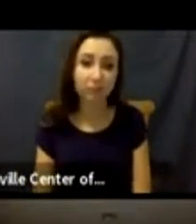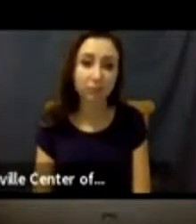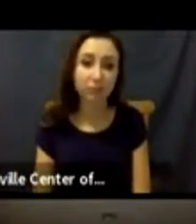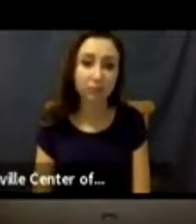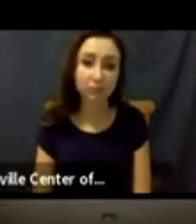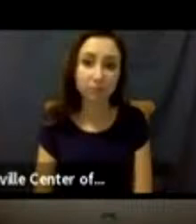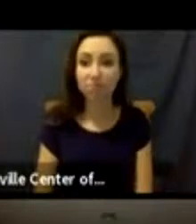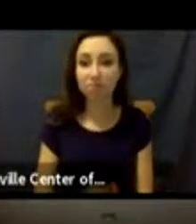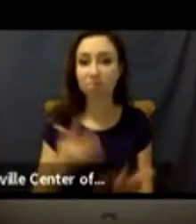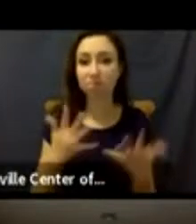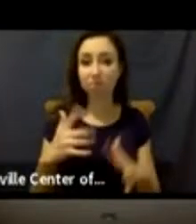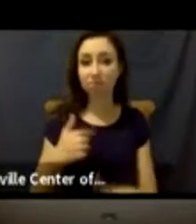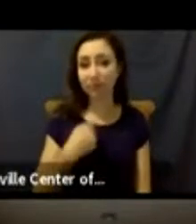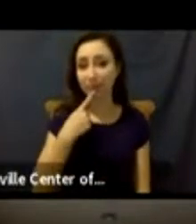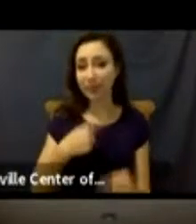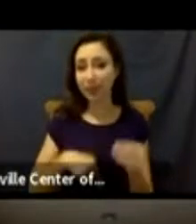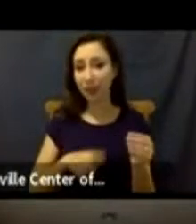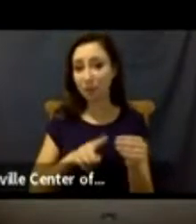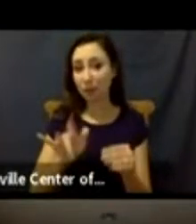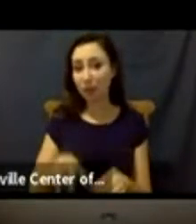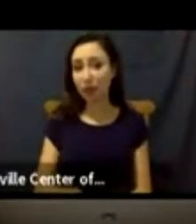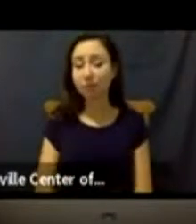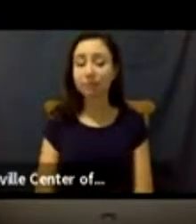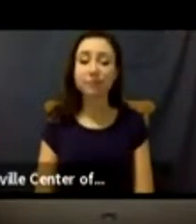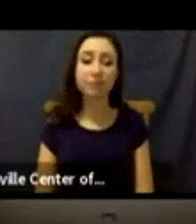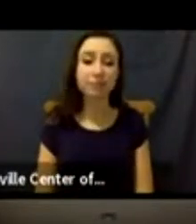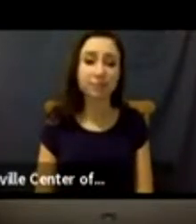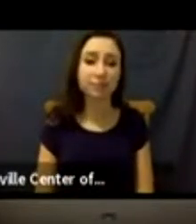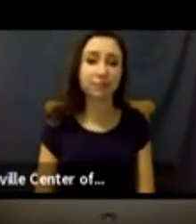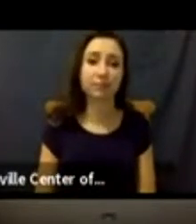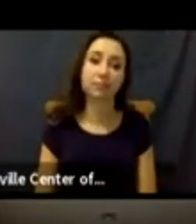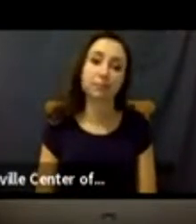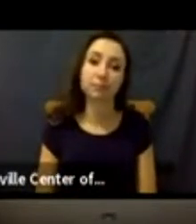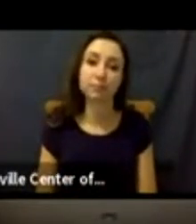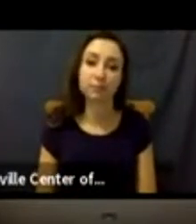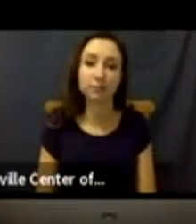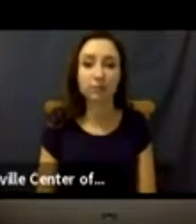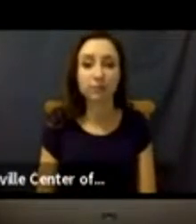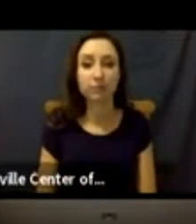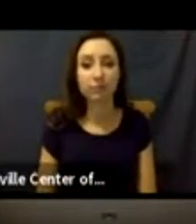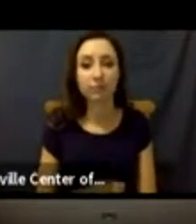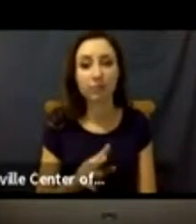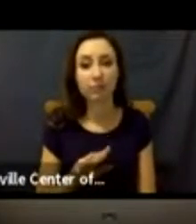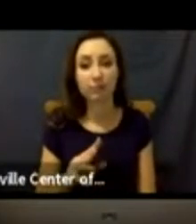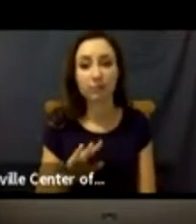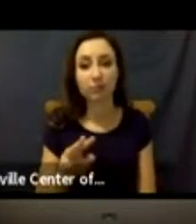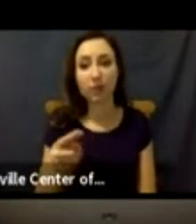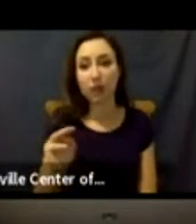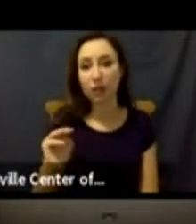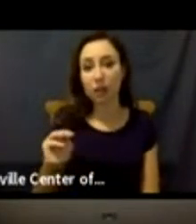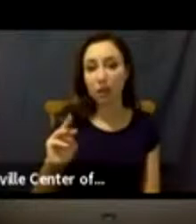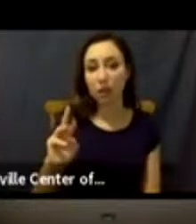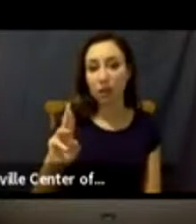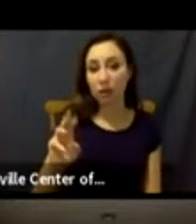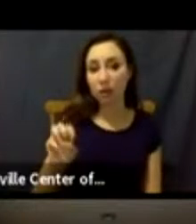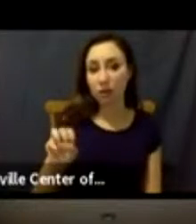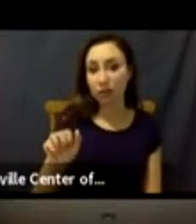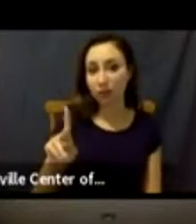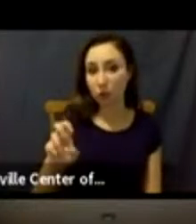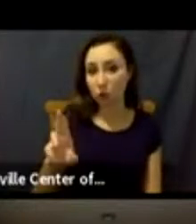That's what I want to say about that. Mr. Sanders, just for my own edification here,